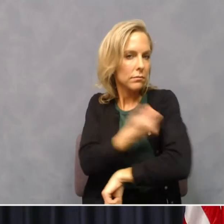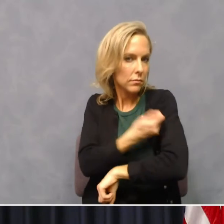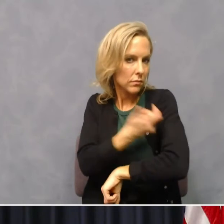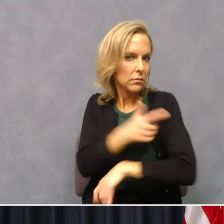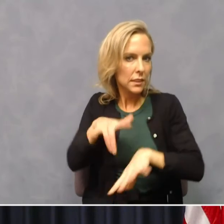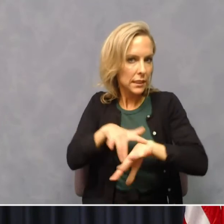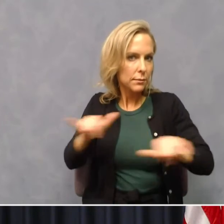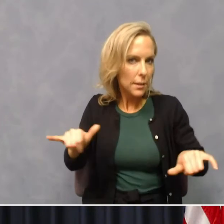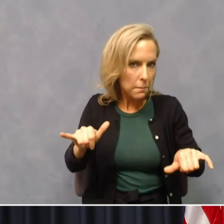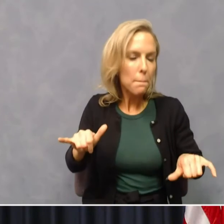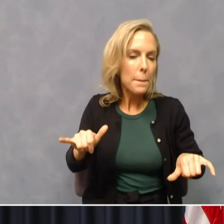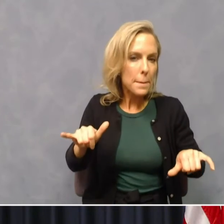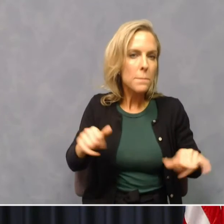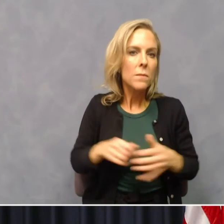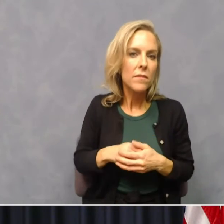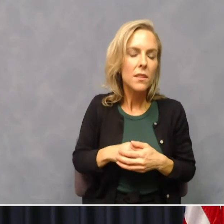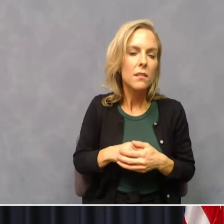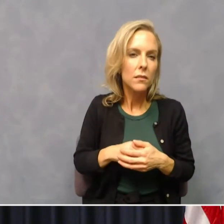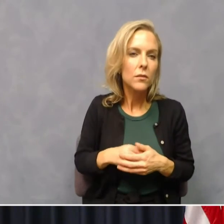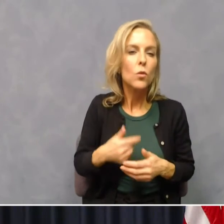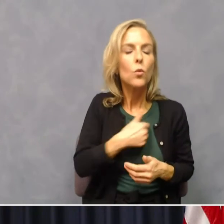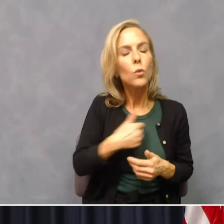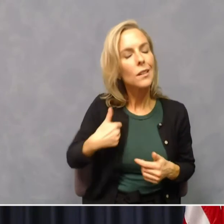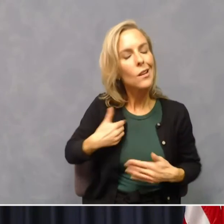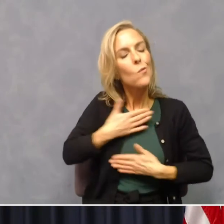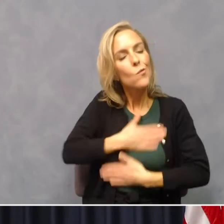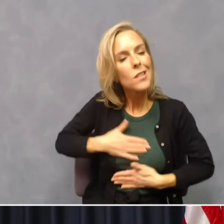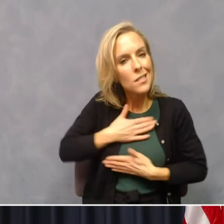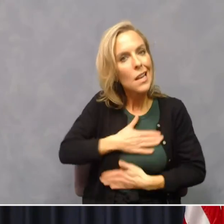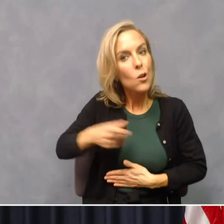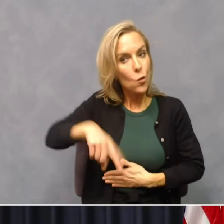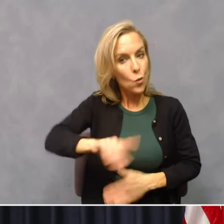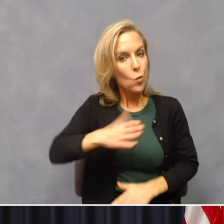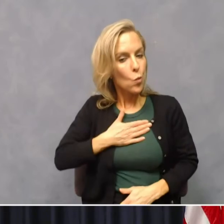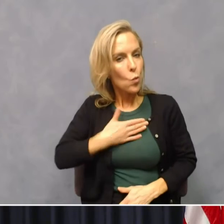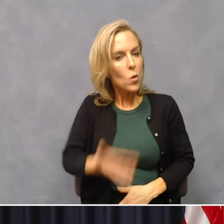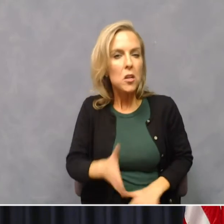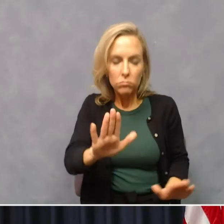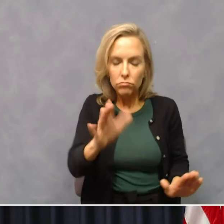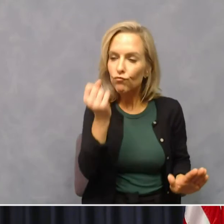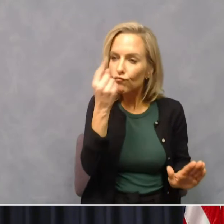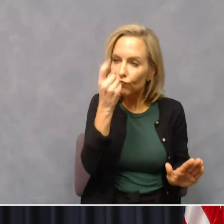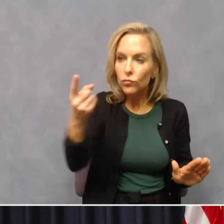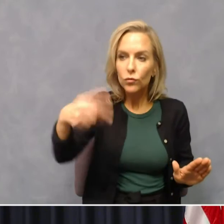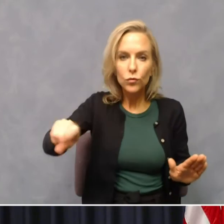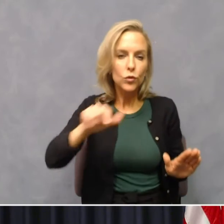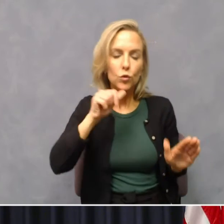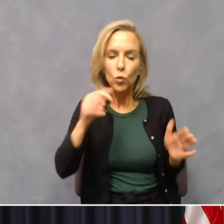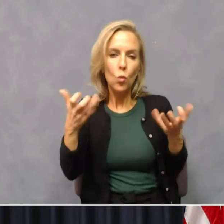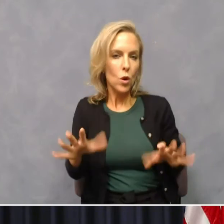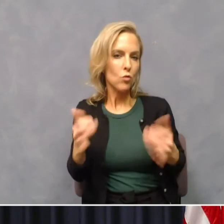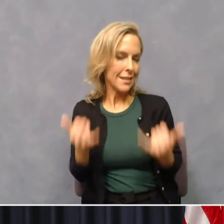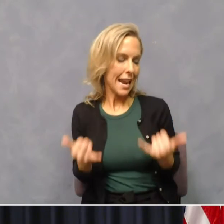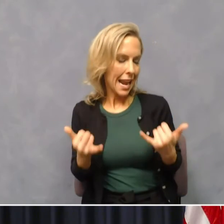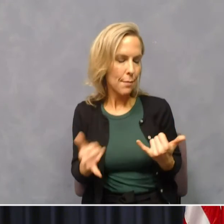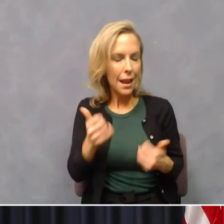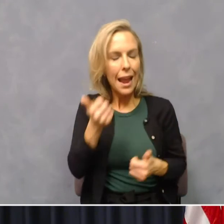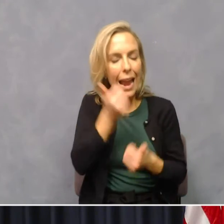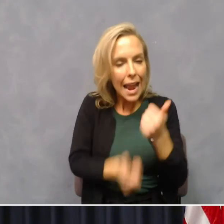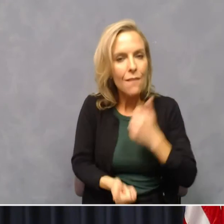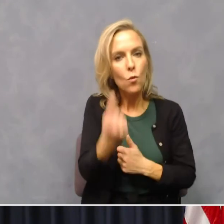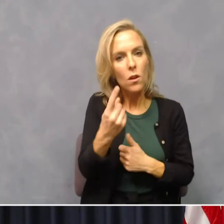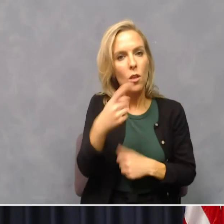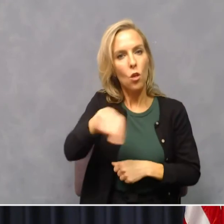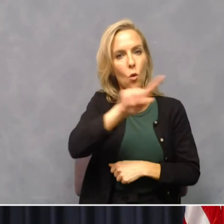time. We appreciate those that are willing to do it, understand those that aren't right now, but every single one of those